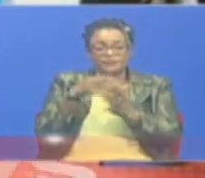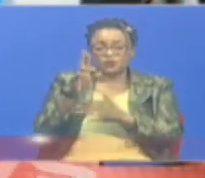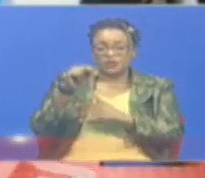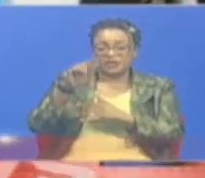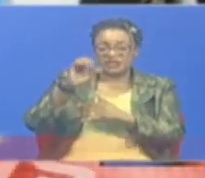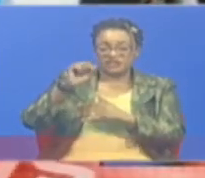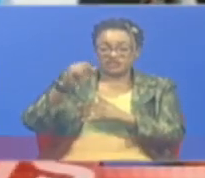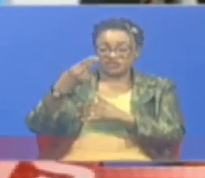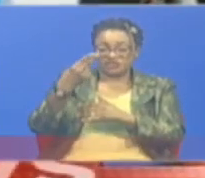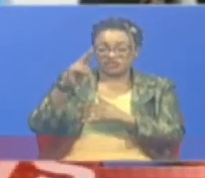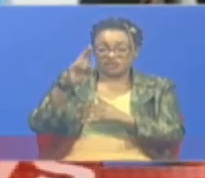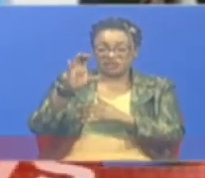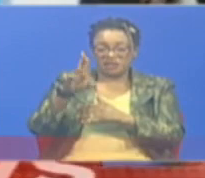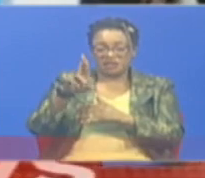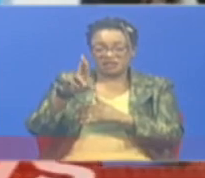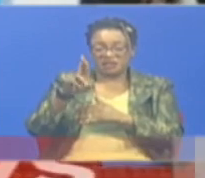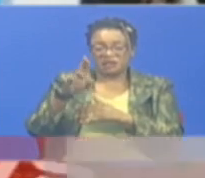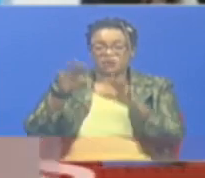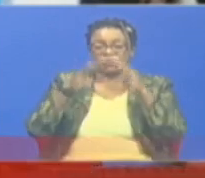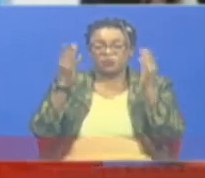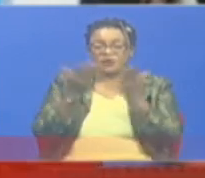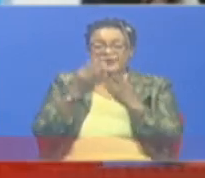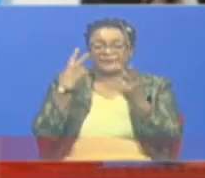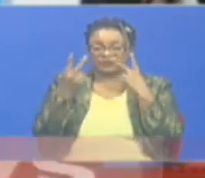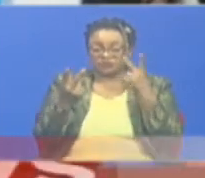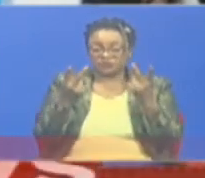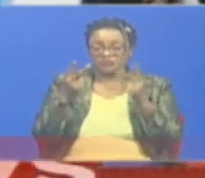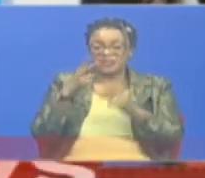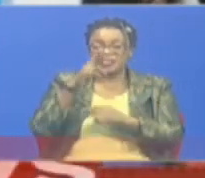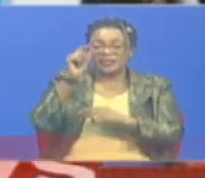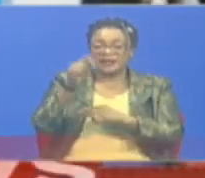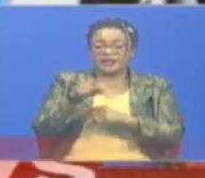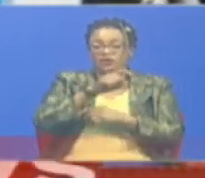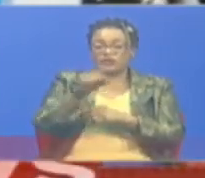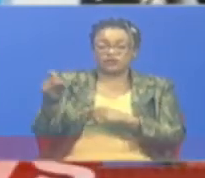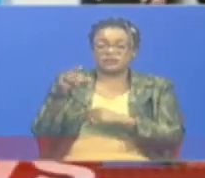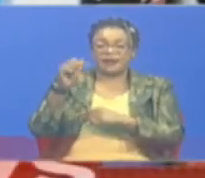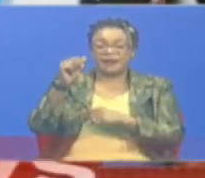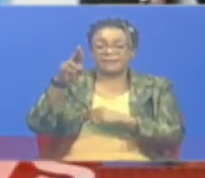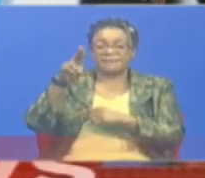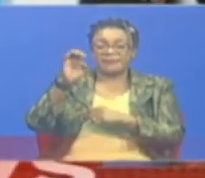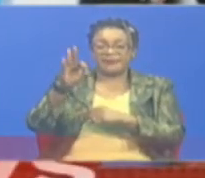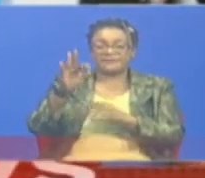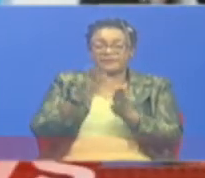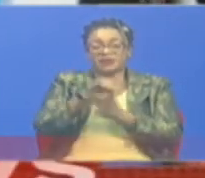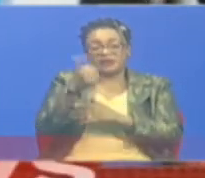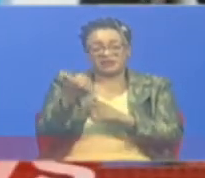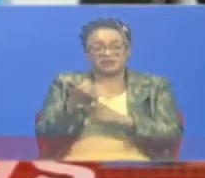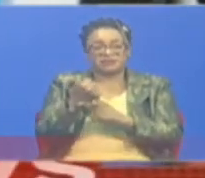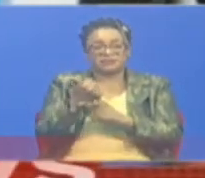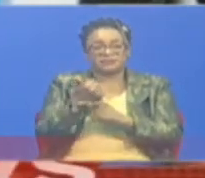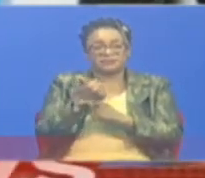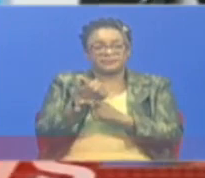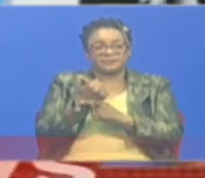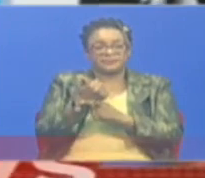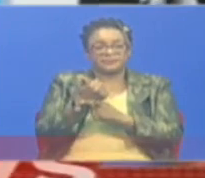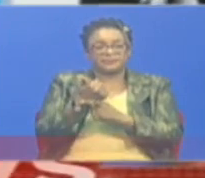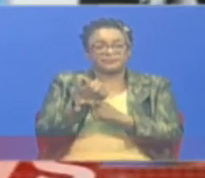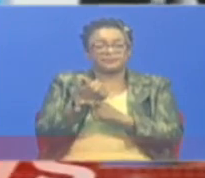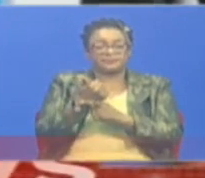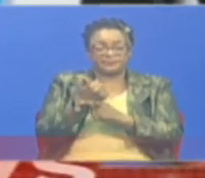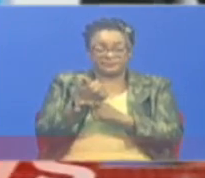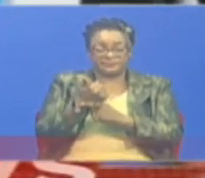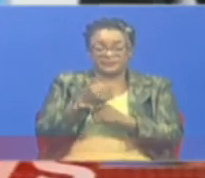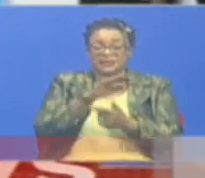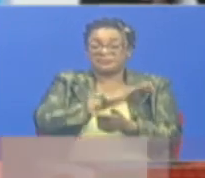UNHCR, World Vision, the Red Cross, AMREF, and all other players. Of course, capacity building